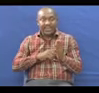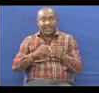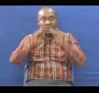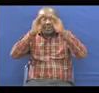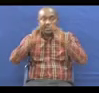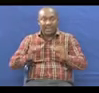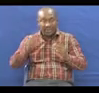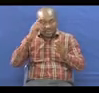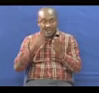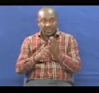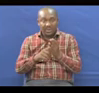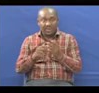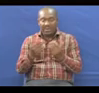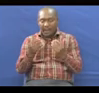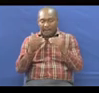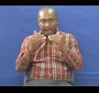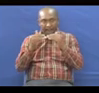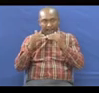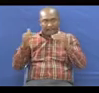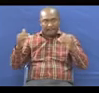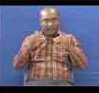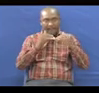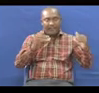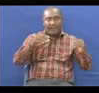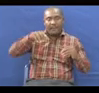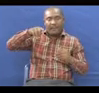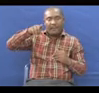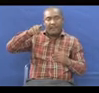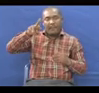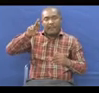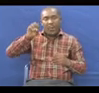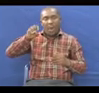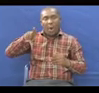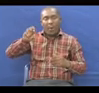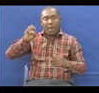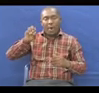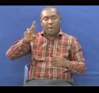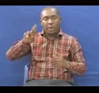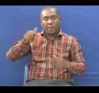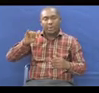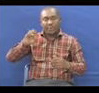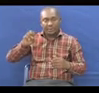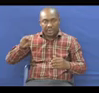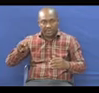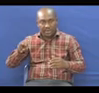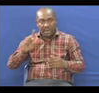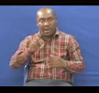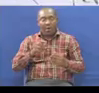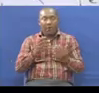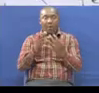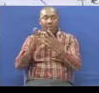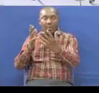the populations. Proportions of the populations in terms of their sex and age